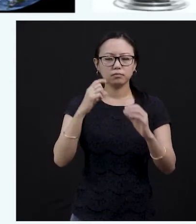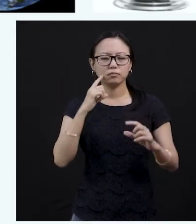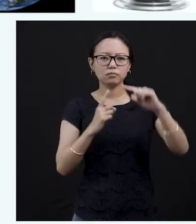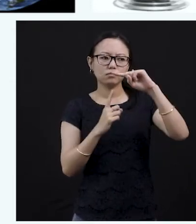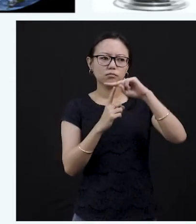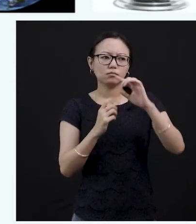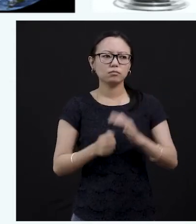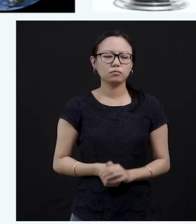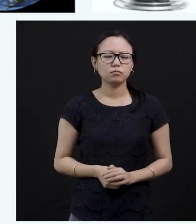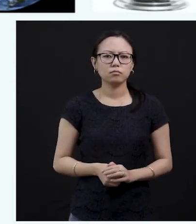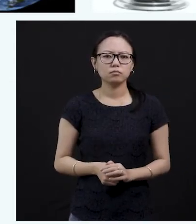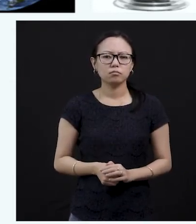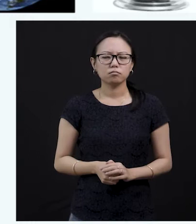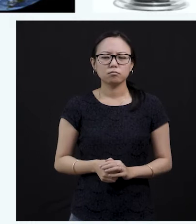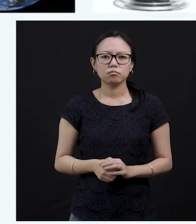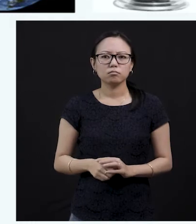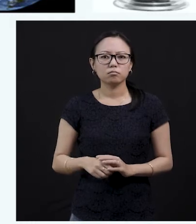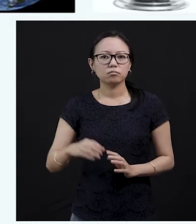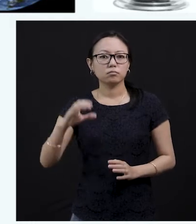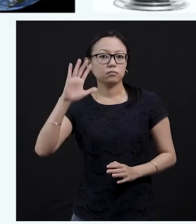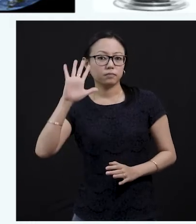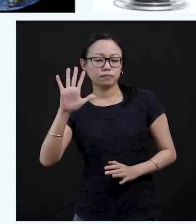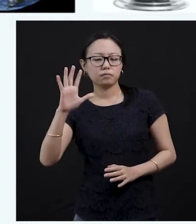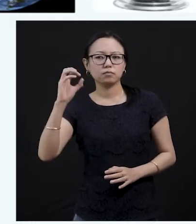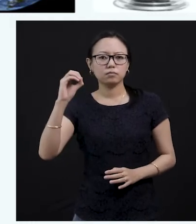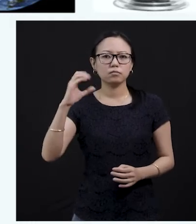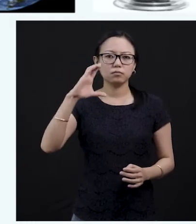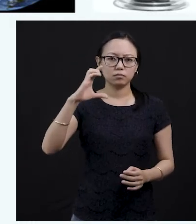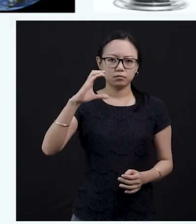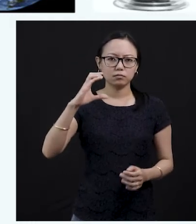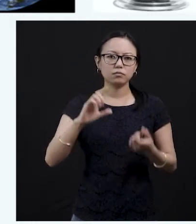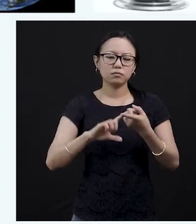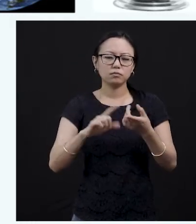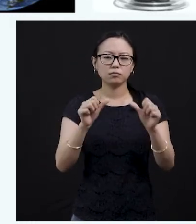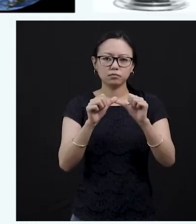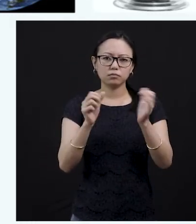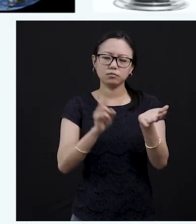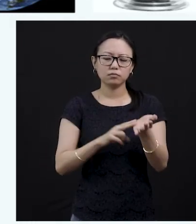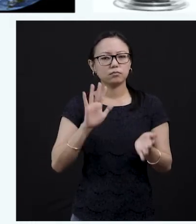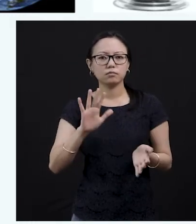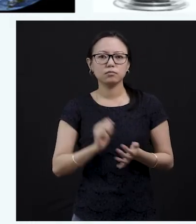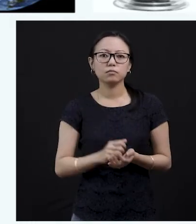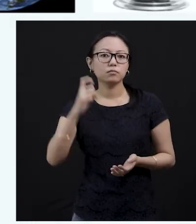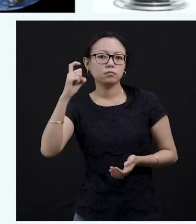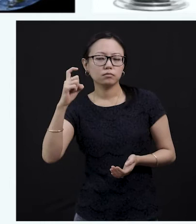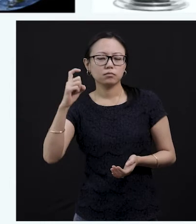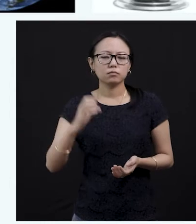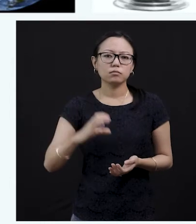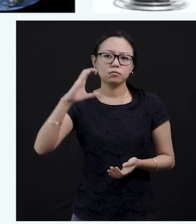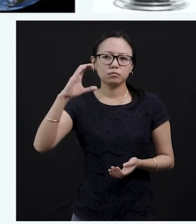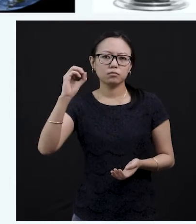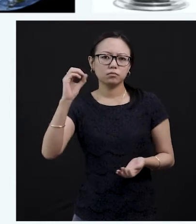and oceans, that we have 5 oceans and 7 continents, where Arctic Ocean is